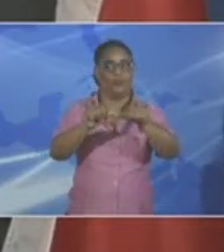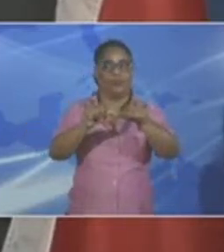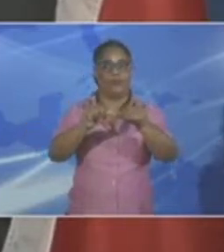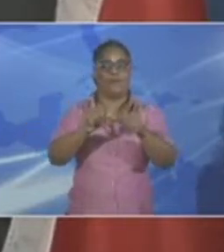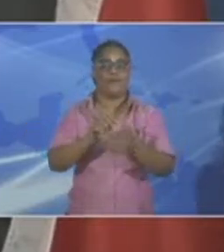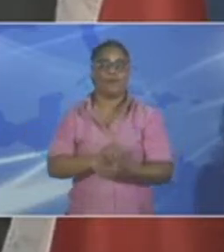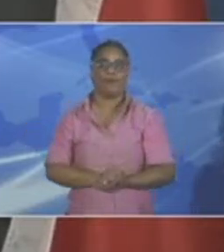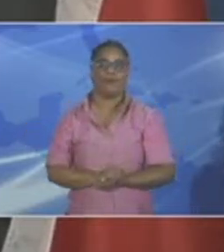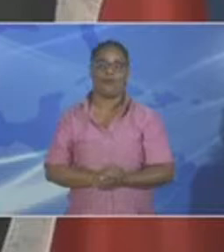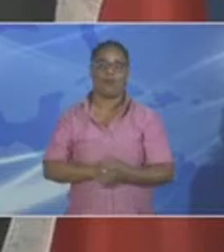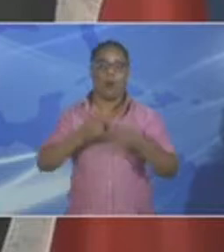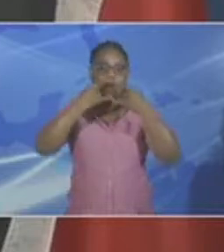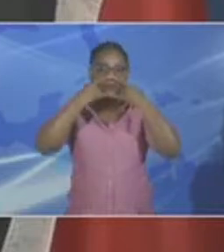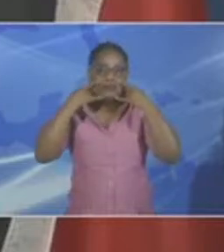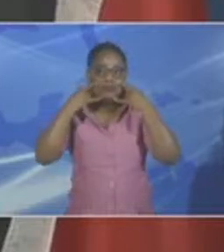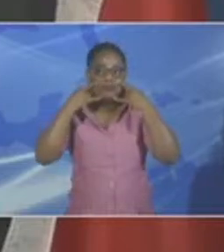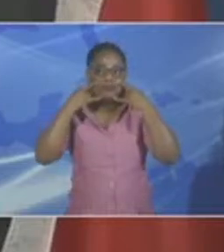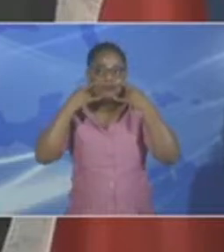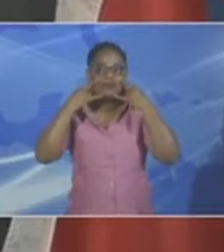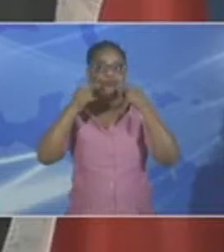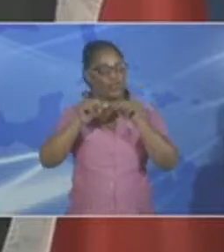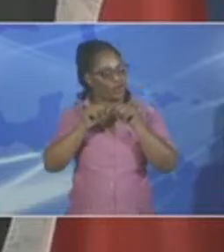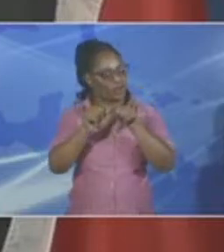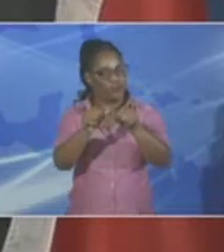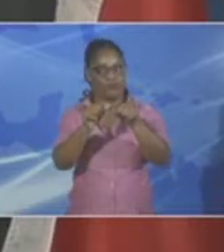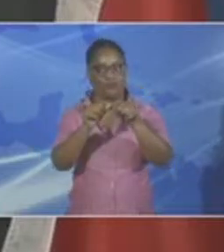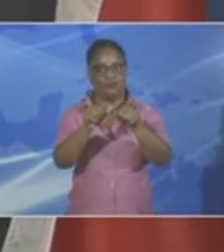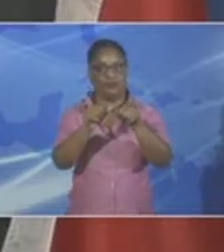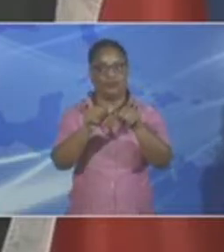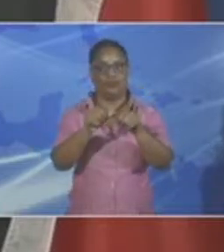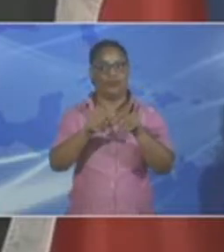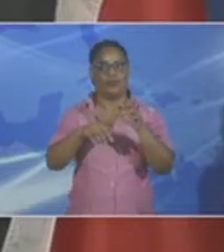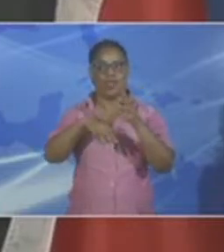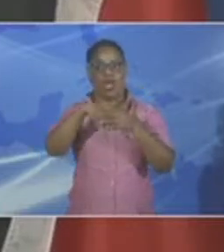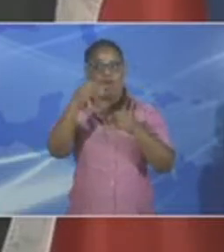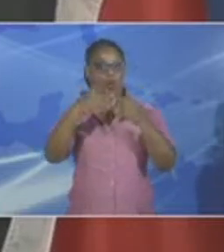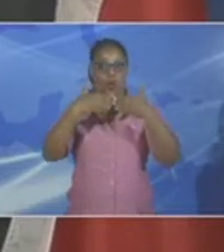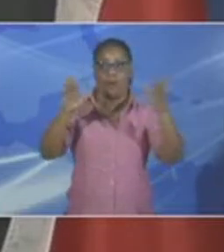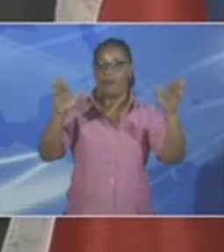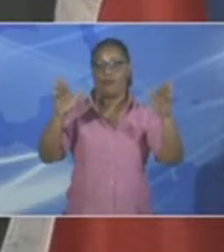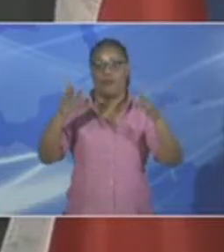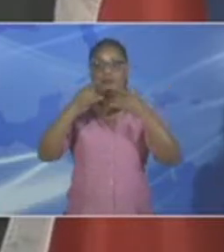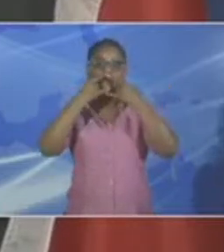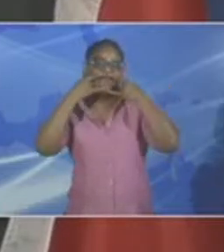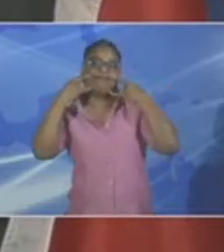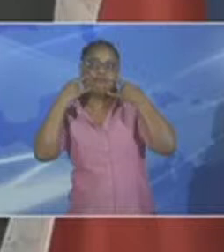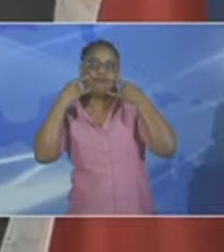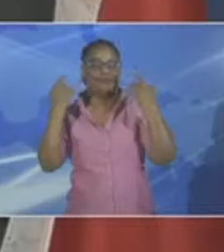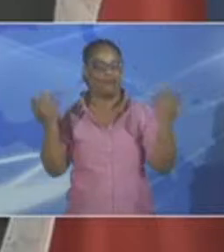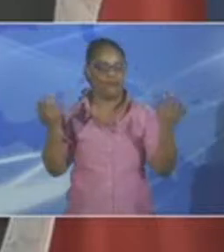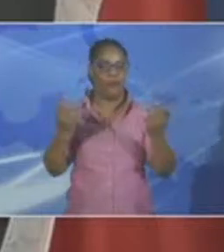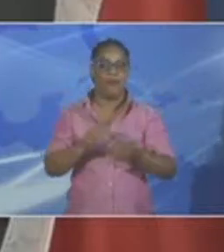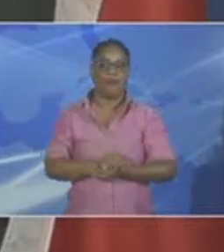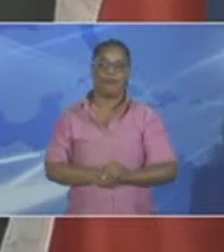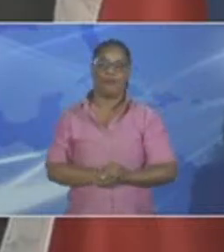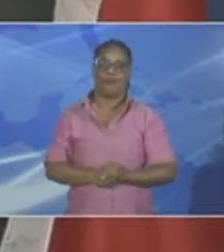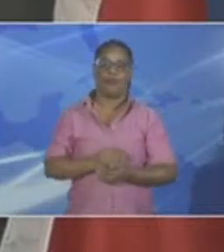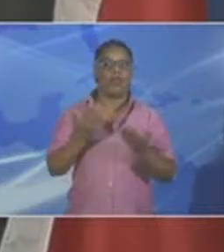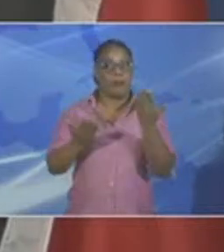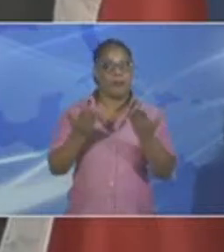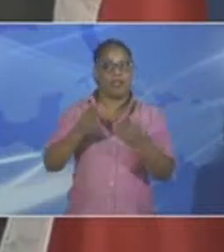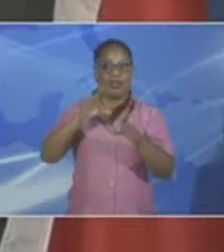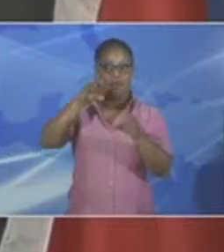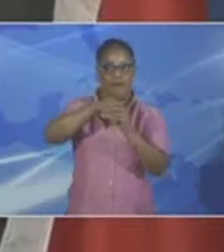to wear the face mask in a public place, except if you are on a sporting